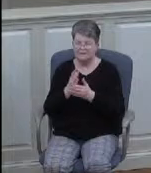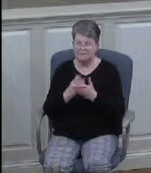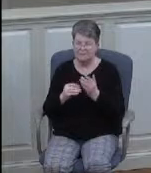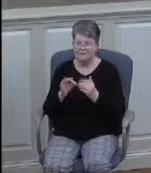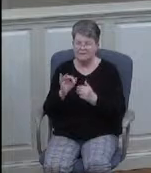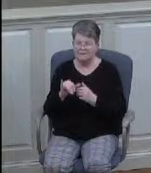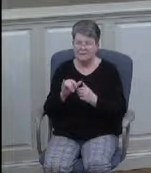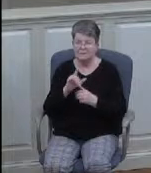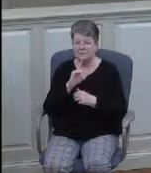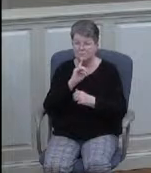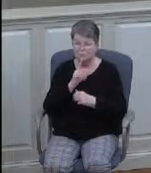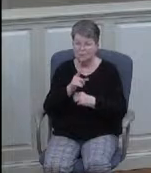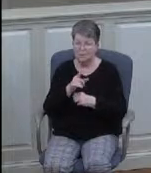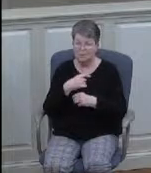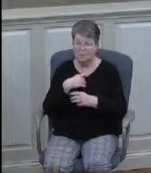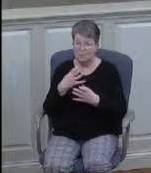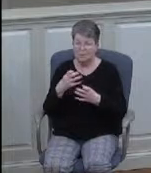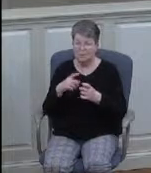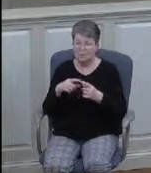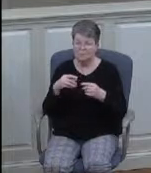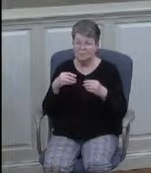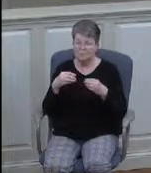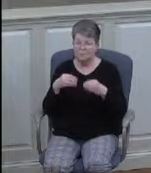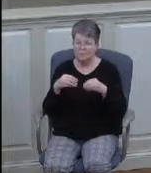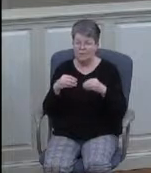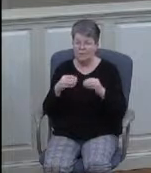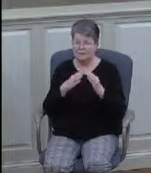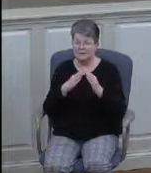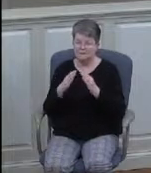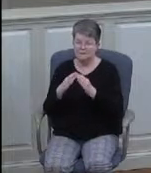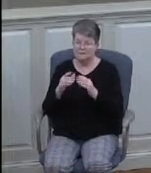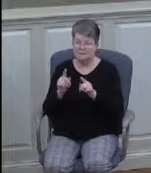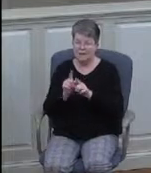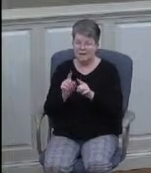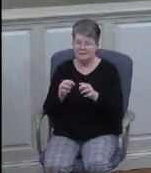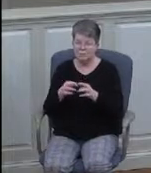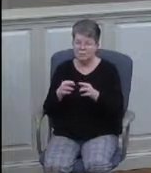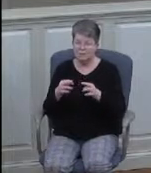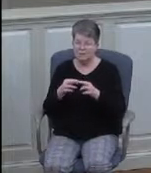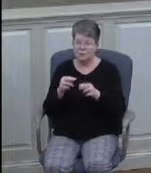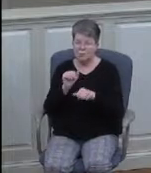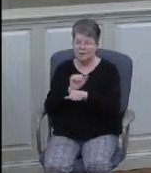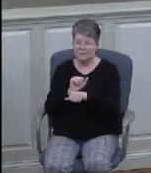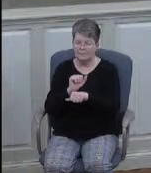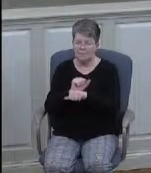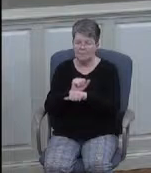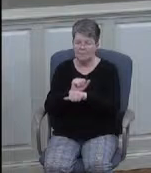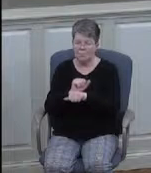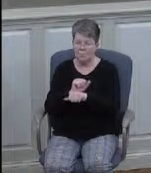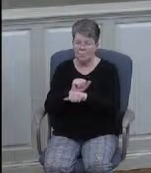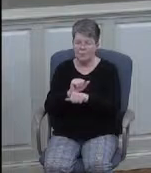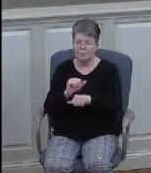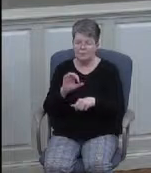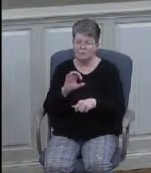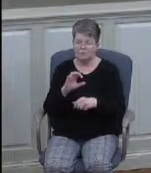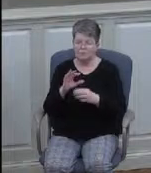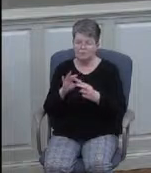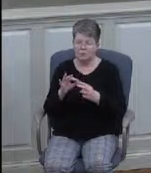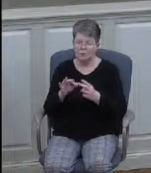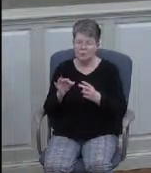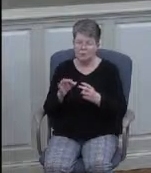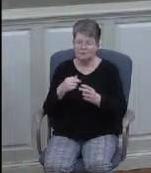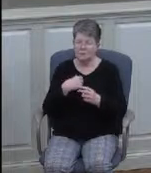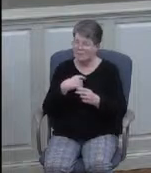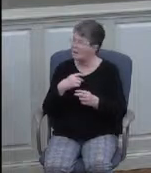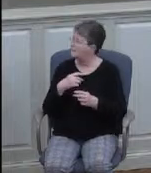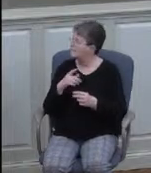then, you know, really, we want to market the city as a regional employer of choice. You know, if yes, we have 150 full-time